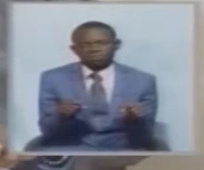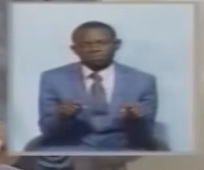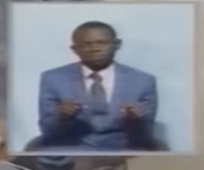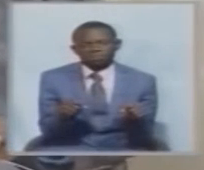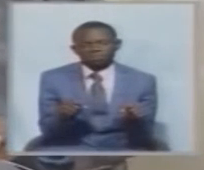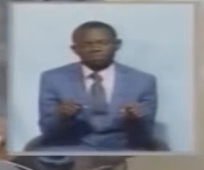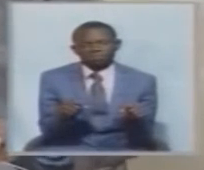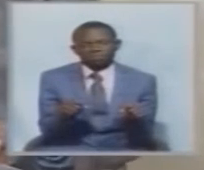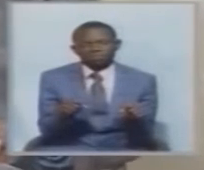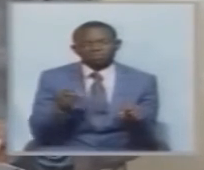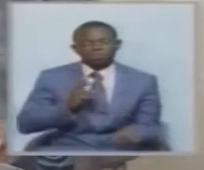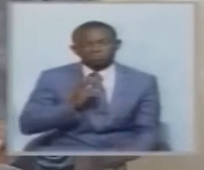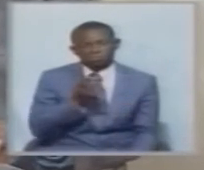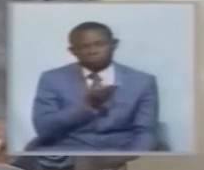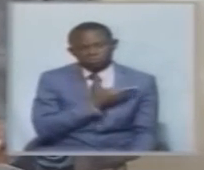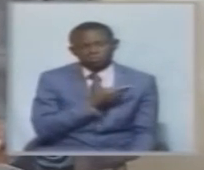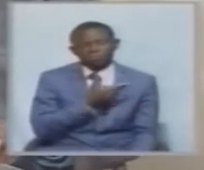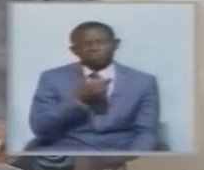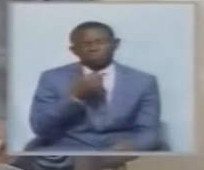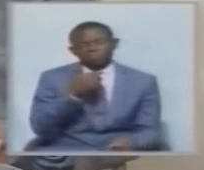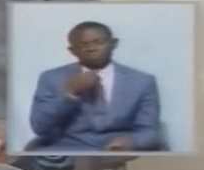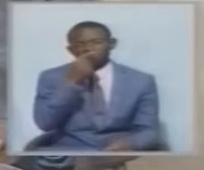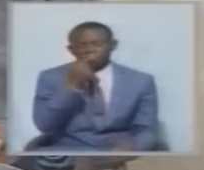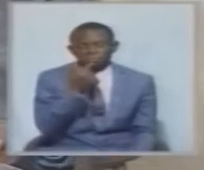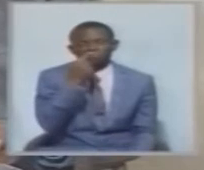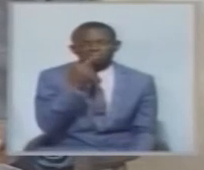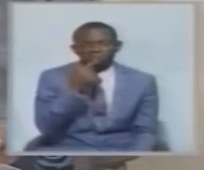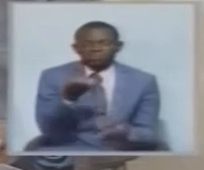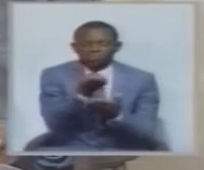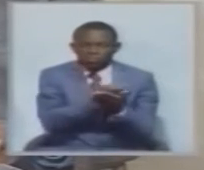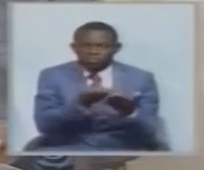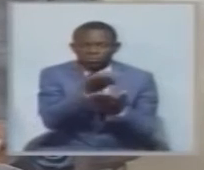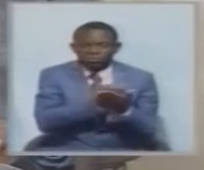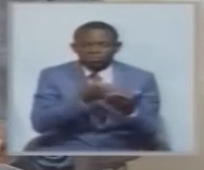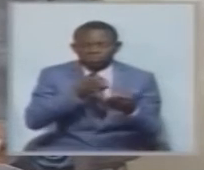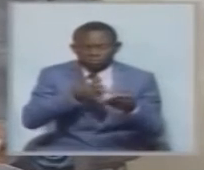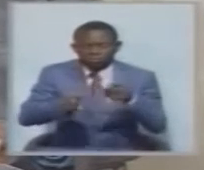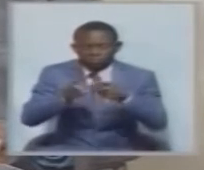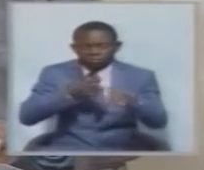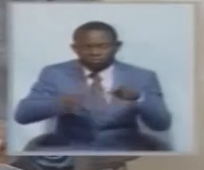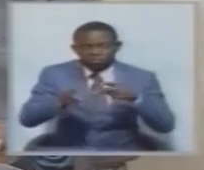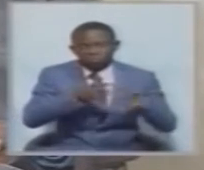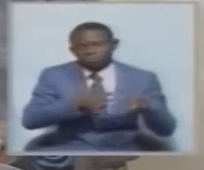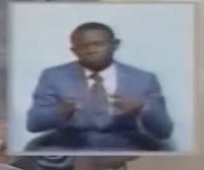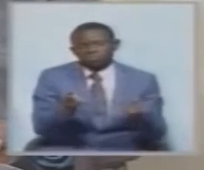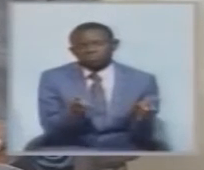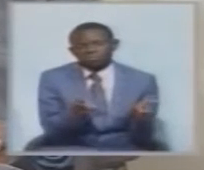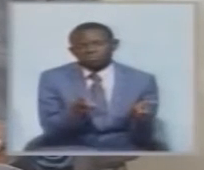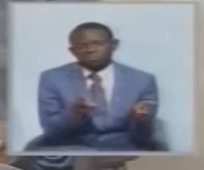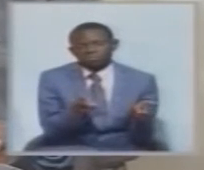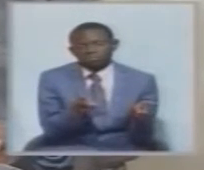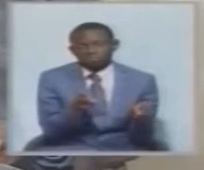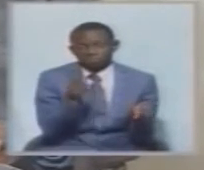we always talk about, economic diversification. I think in the western part of Zambia, that is